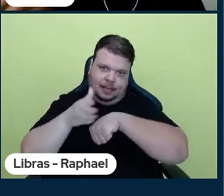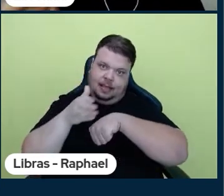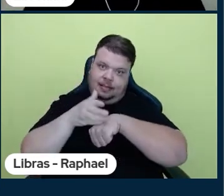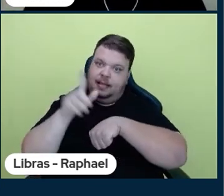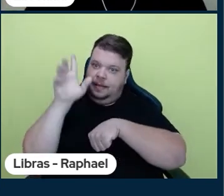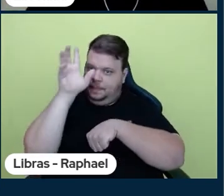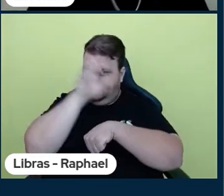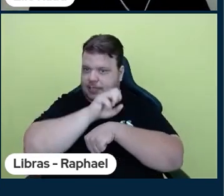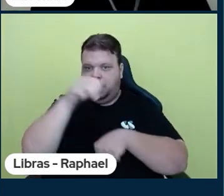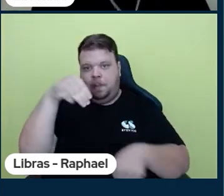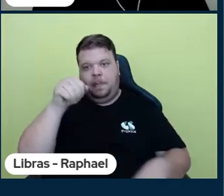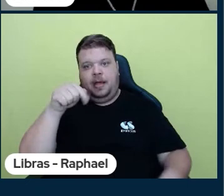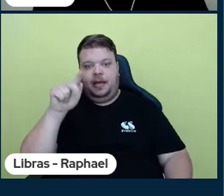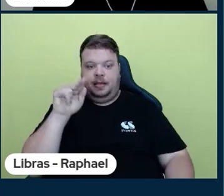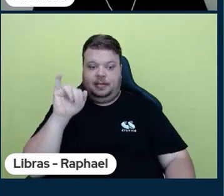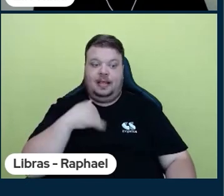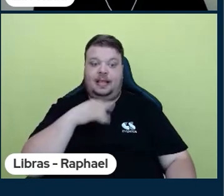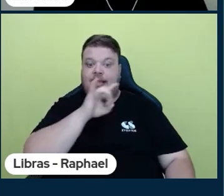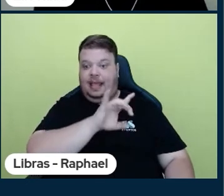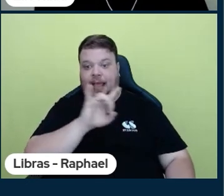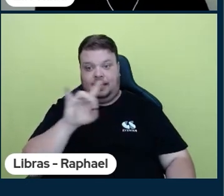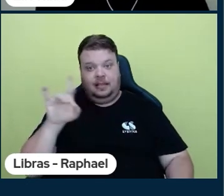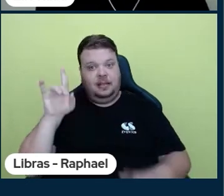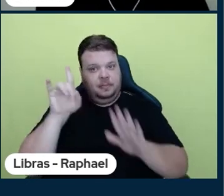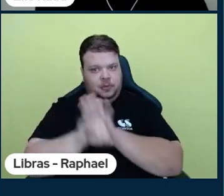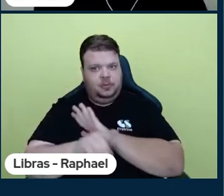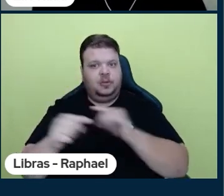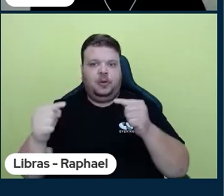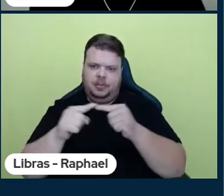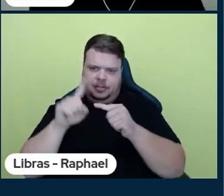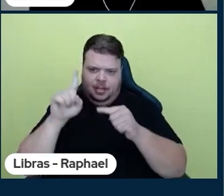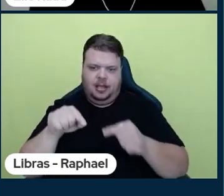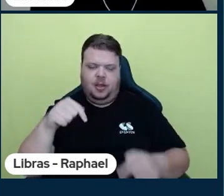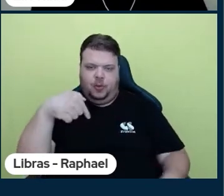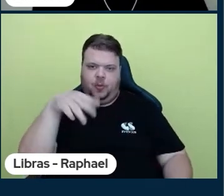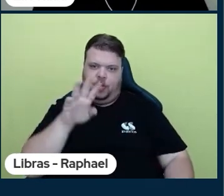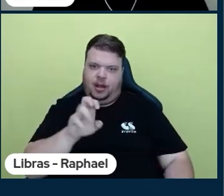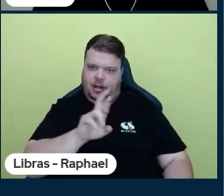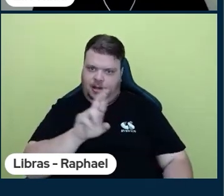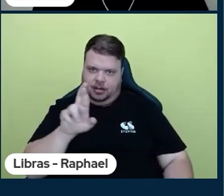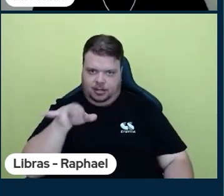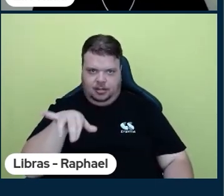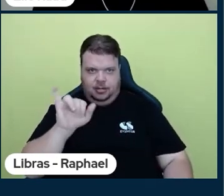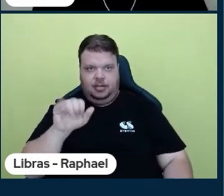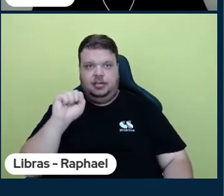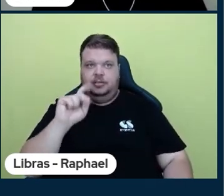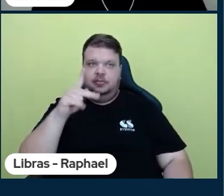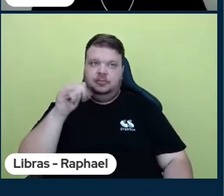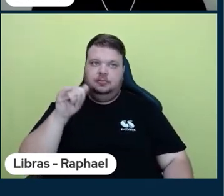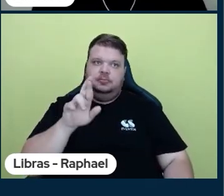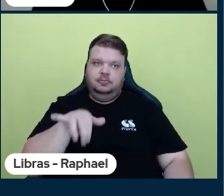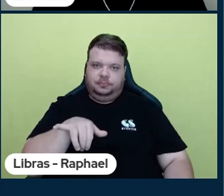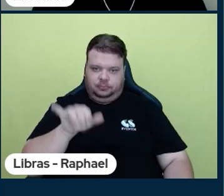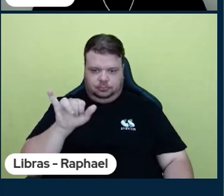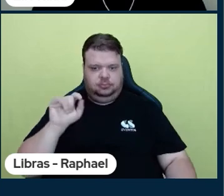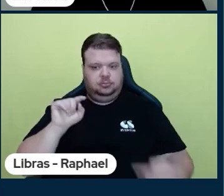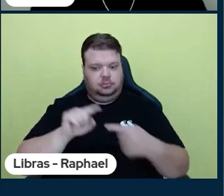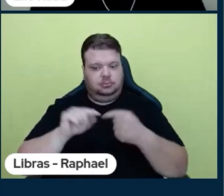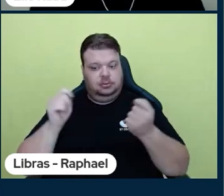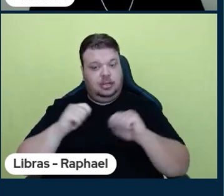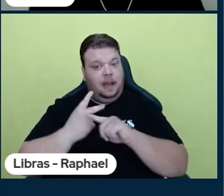research work. You can check it on the link that I provided. Now, just before we